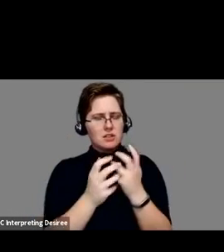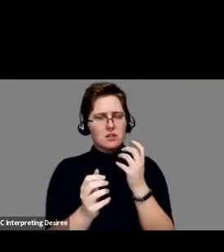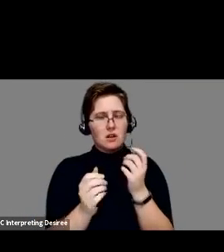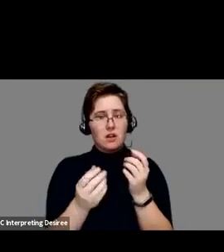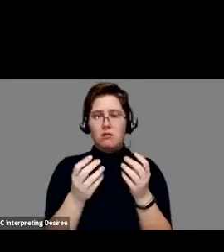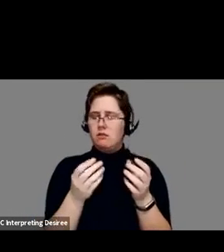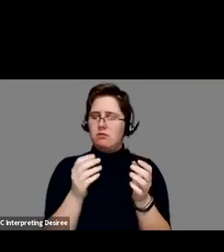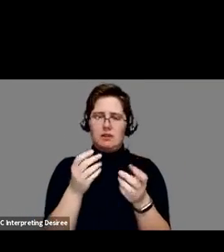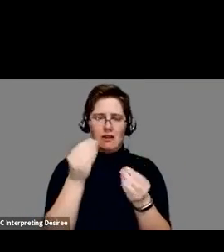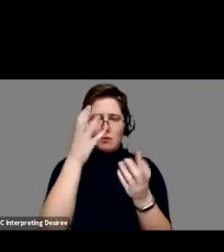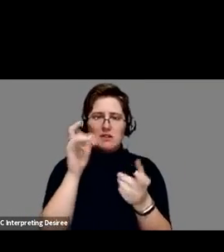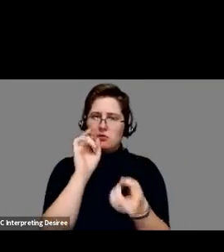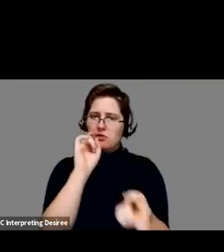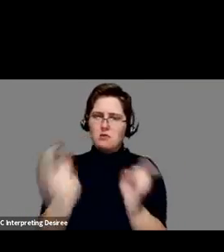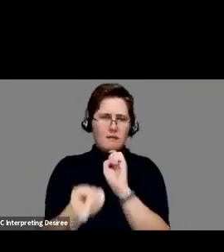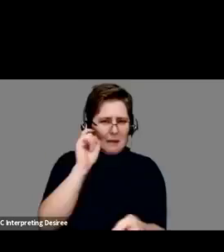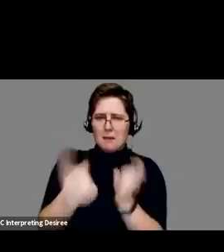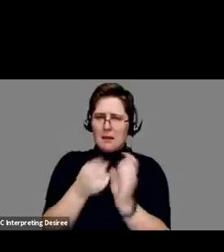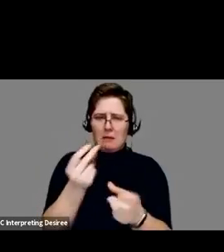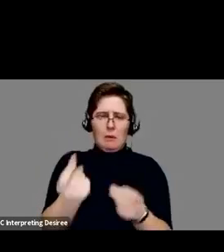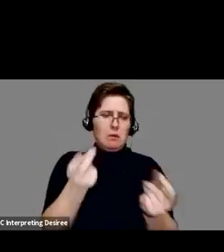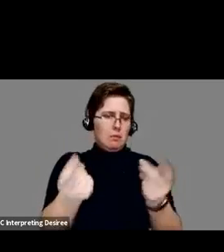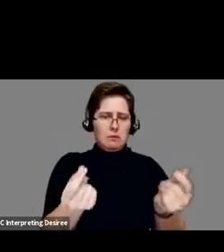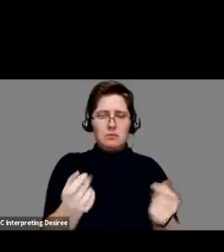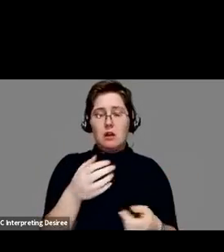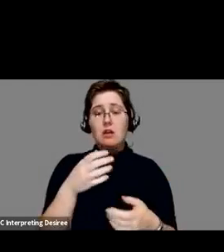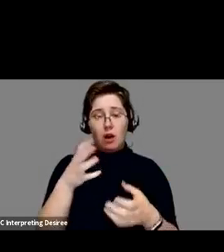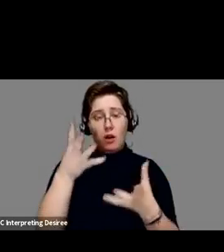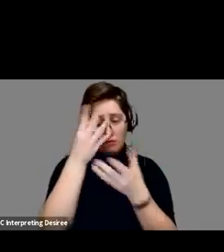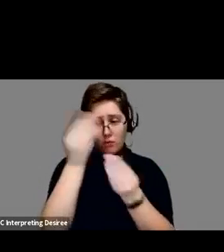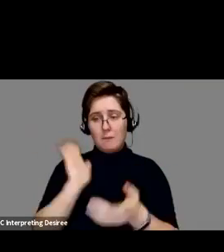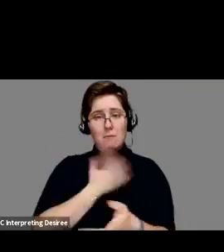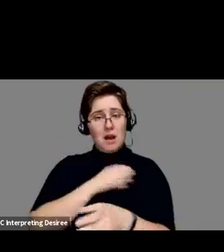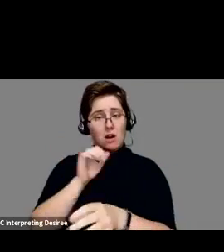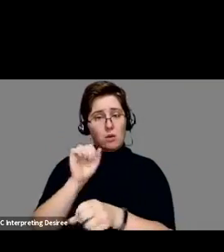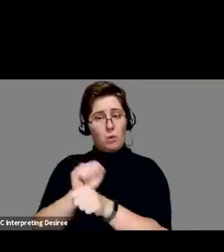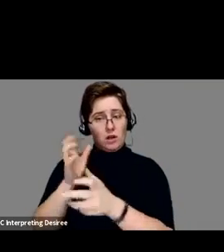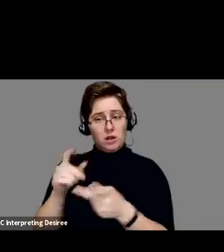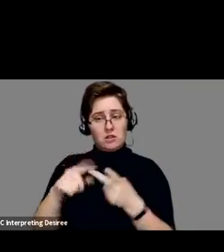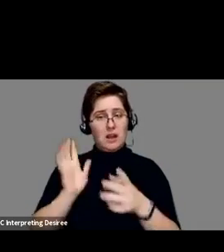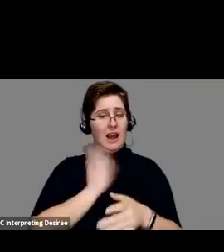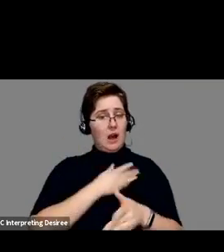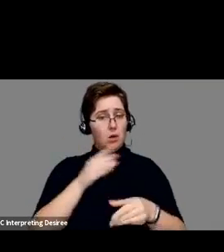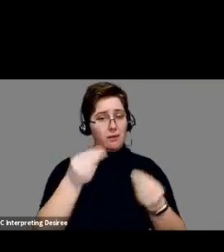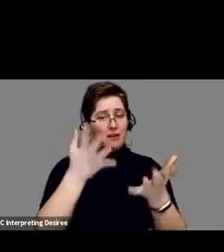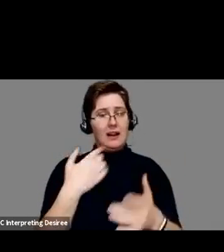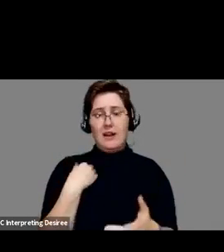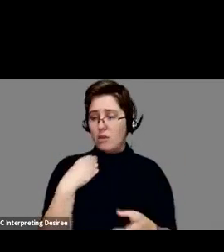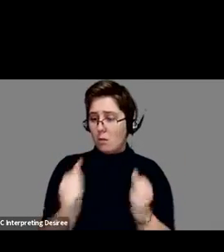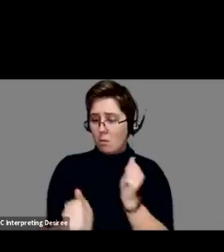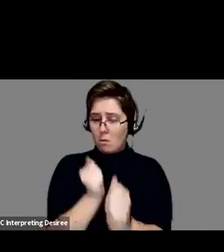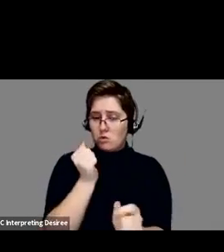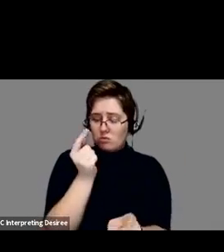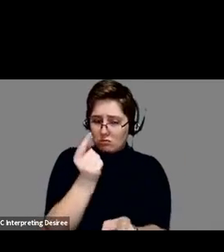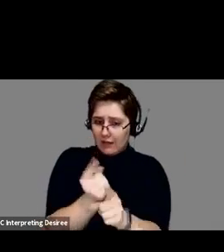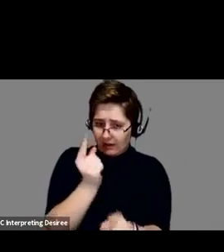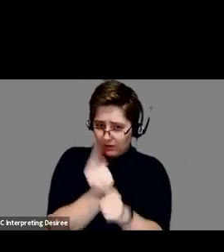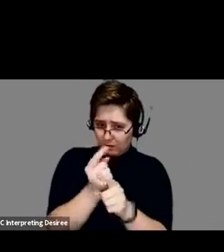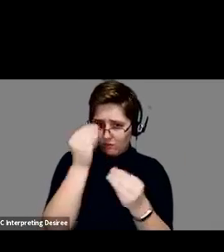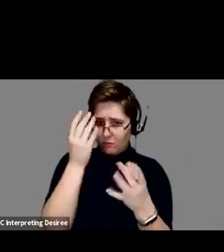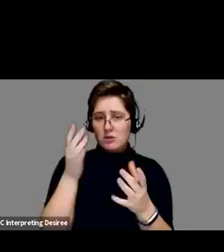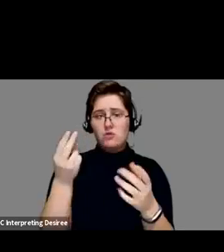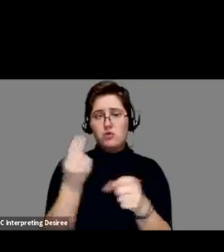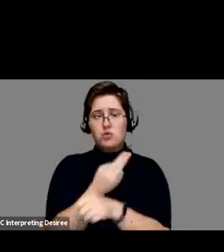rapidly changing information that was out there so that our employees and our providers had the most actionable information to use